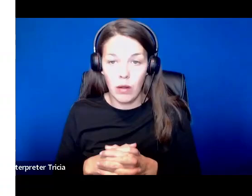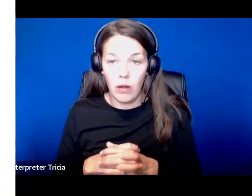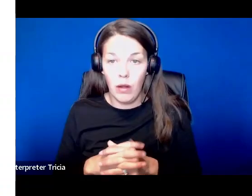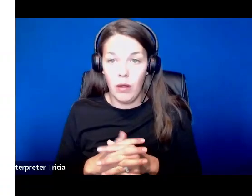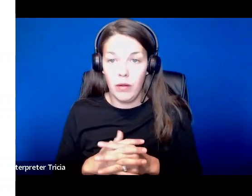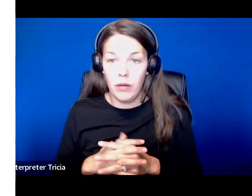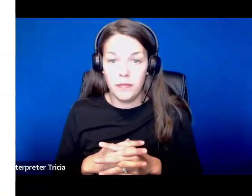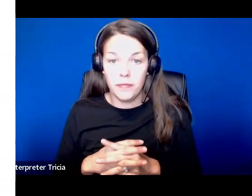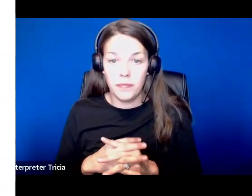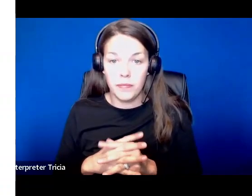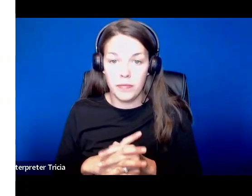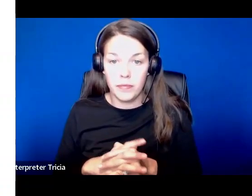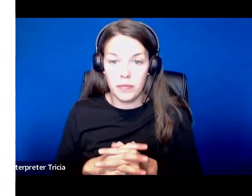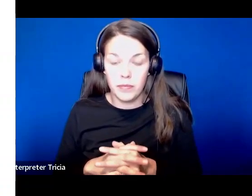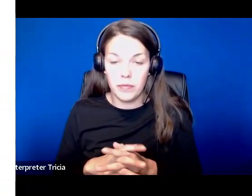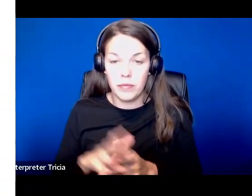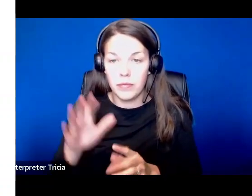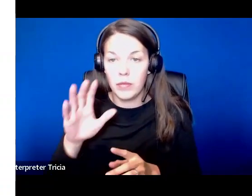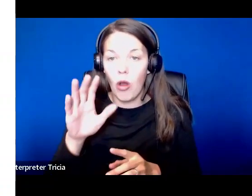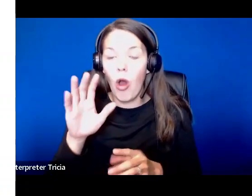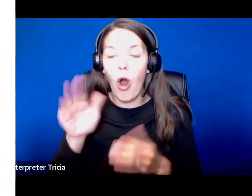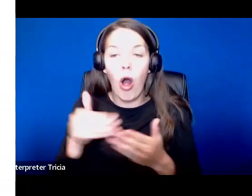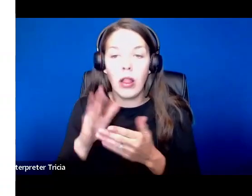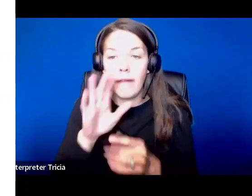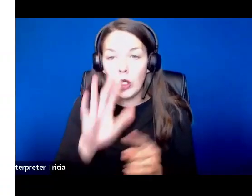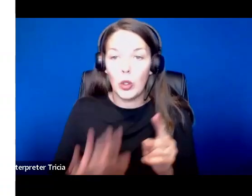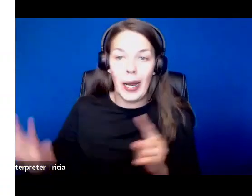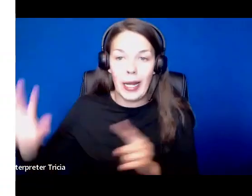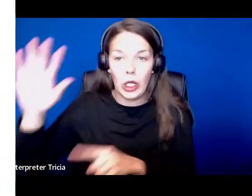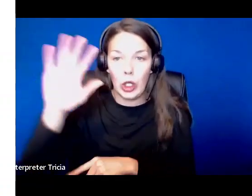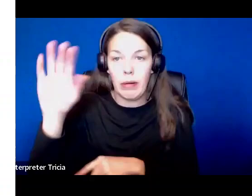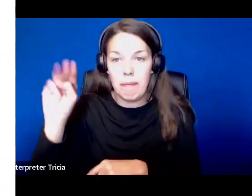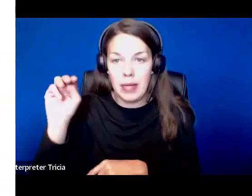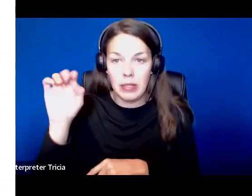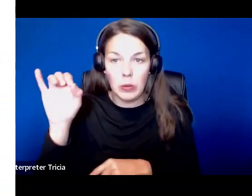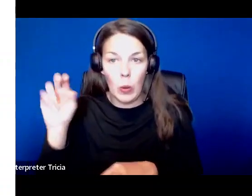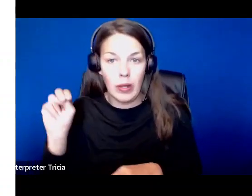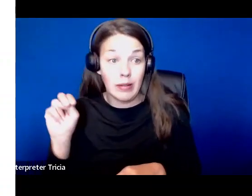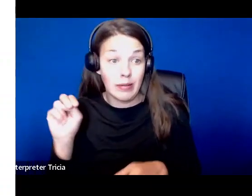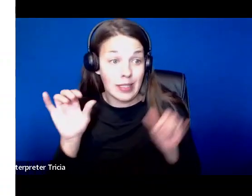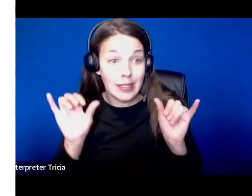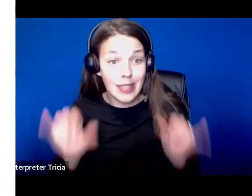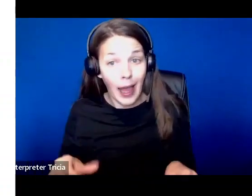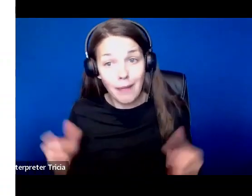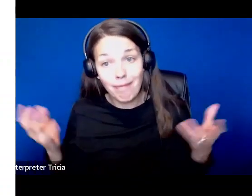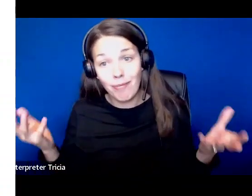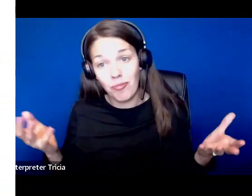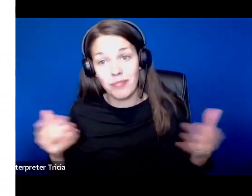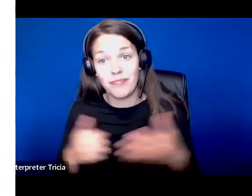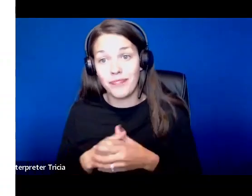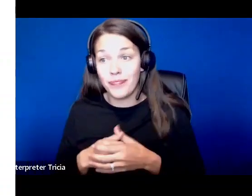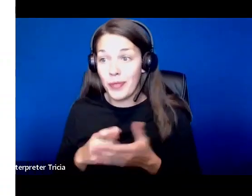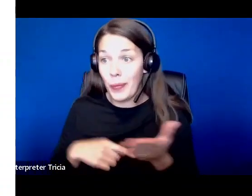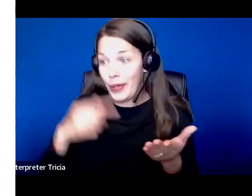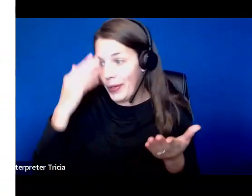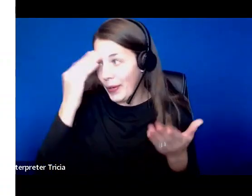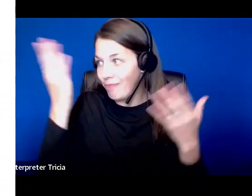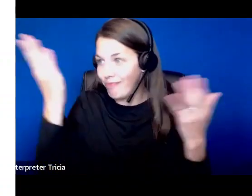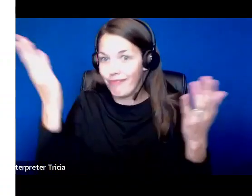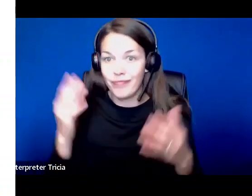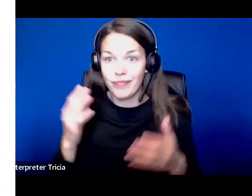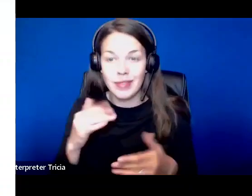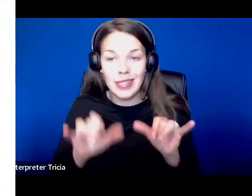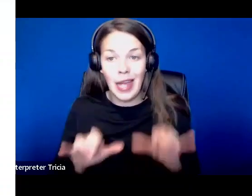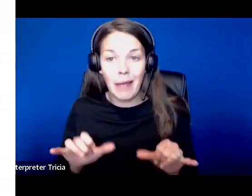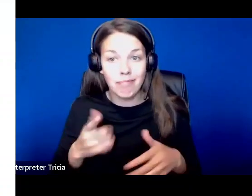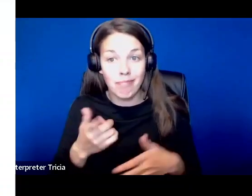And we'll look at all of greater Minnesota here. Well, what do you know? It's the same groups that are available.